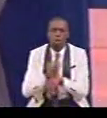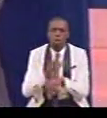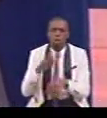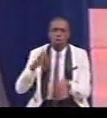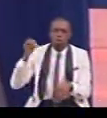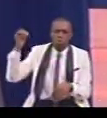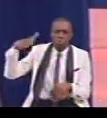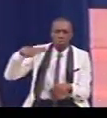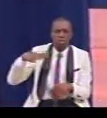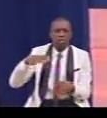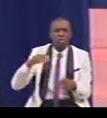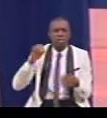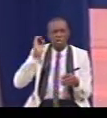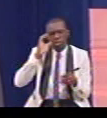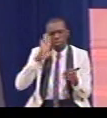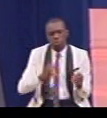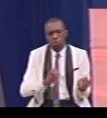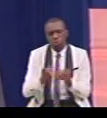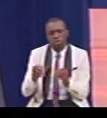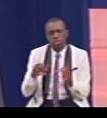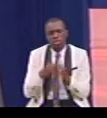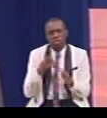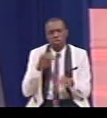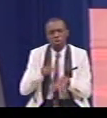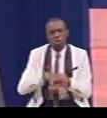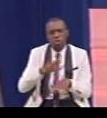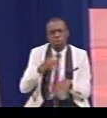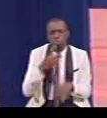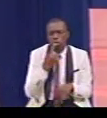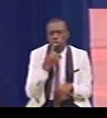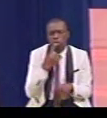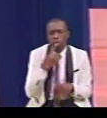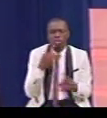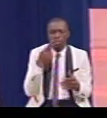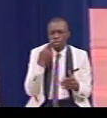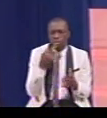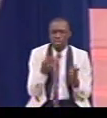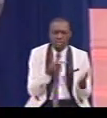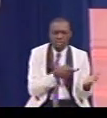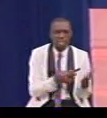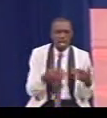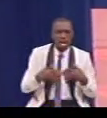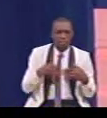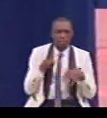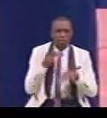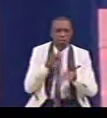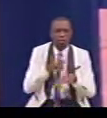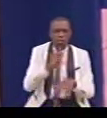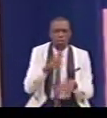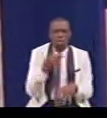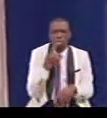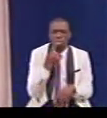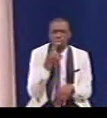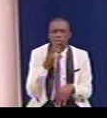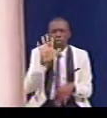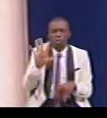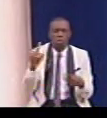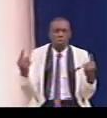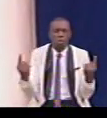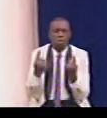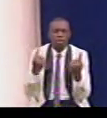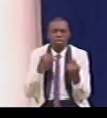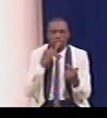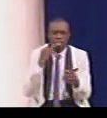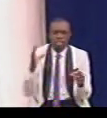the Earth has touched like leaves and the iniquity is taken away and I've seen not purged